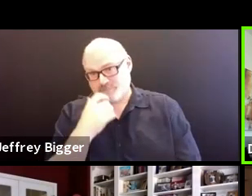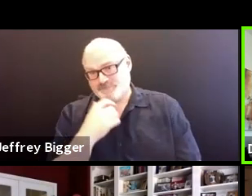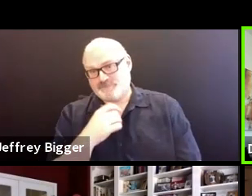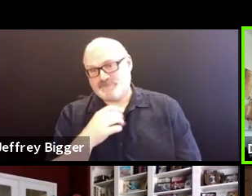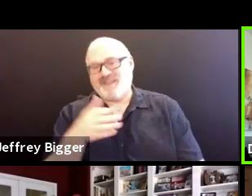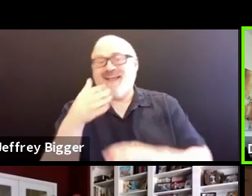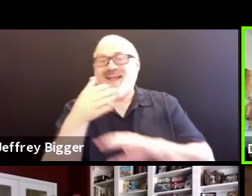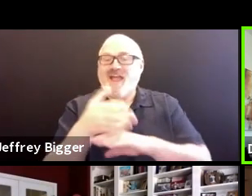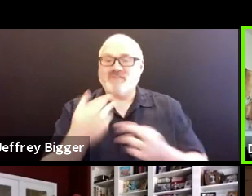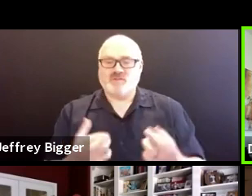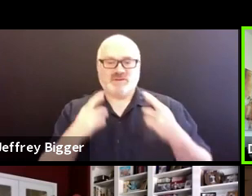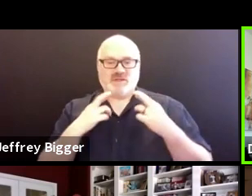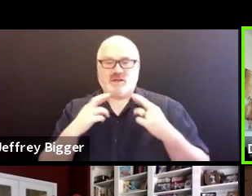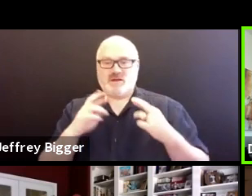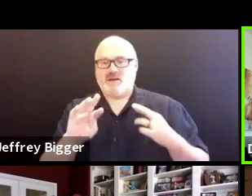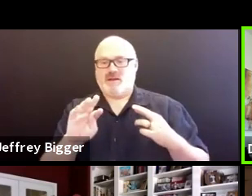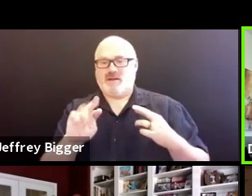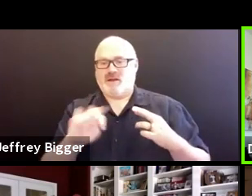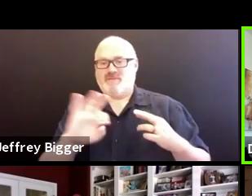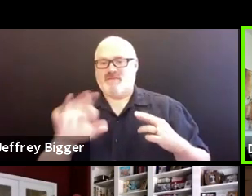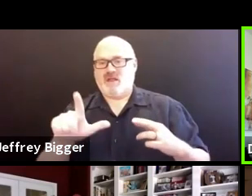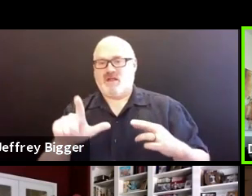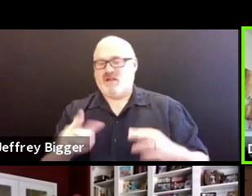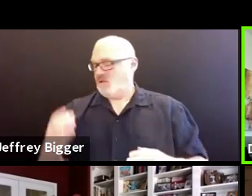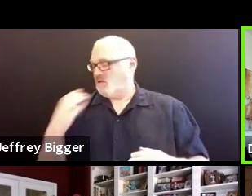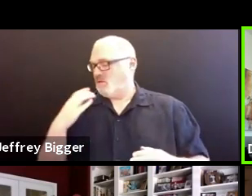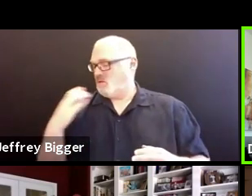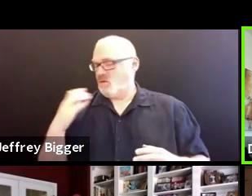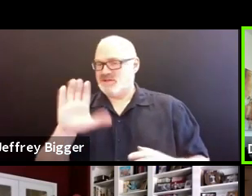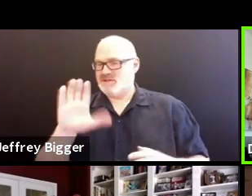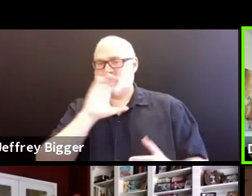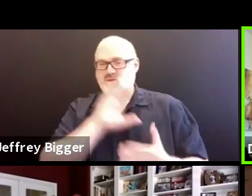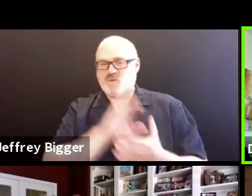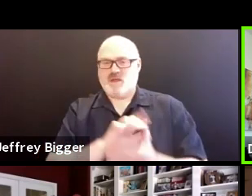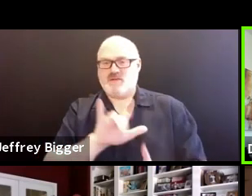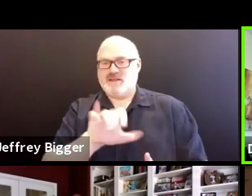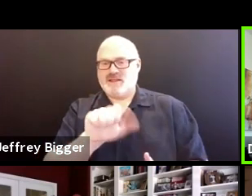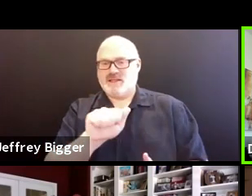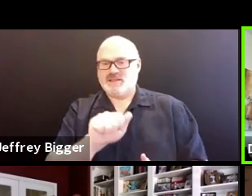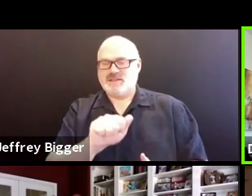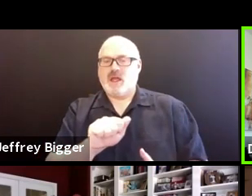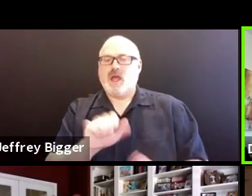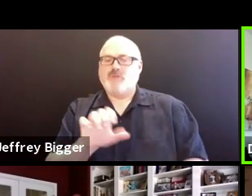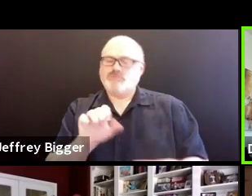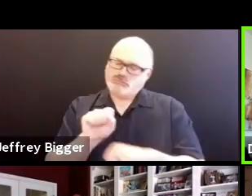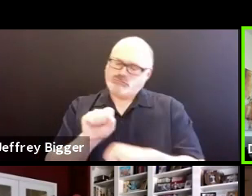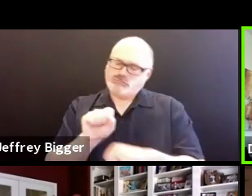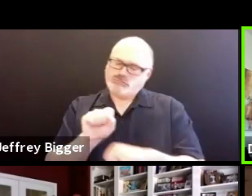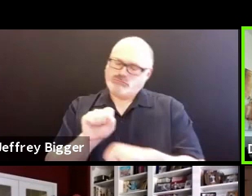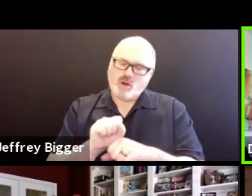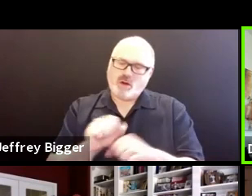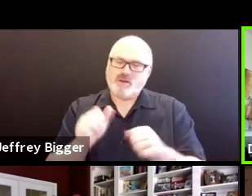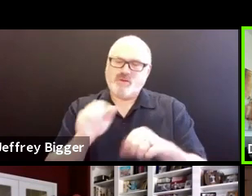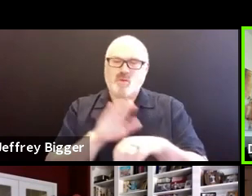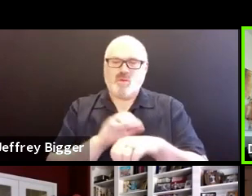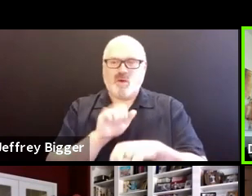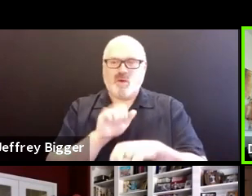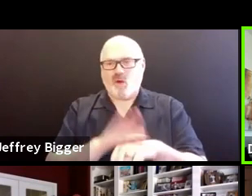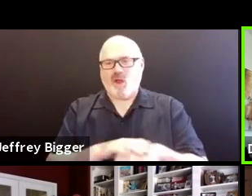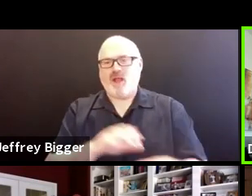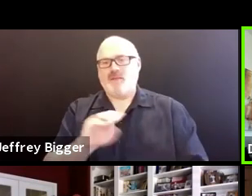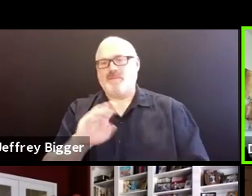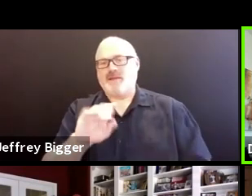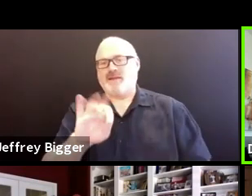After his retirement, Coach McCaffrey and his wife, Lisa, have put their efforts into the McCaffrey